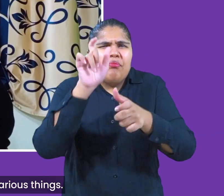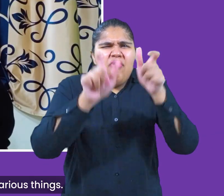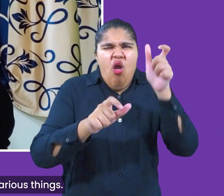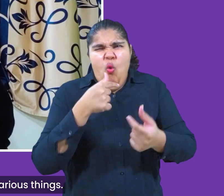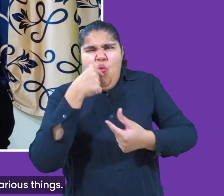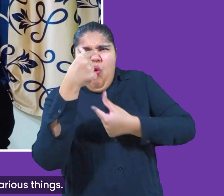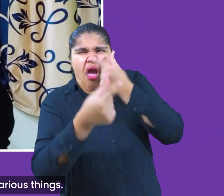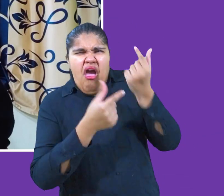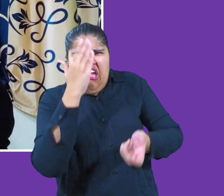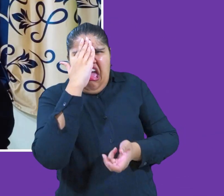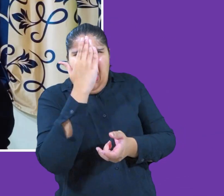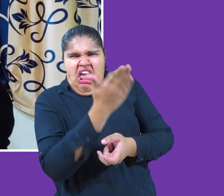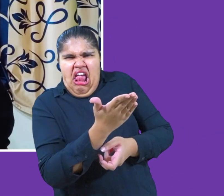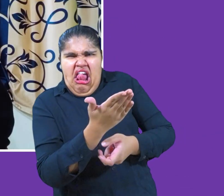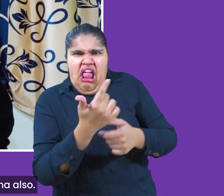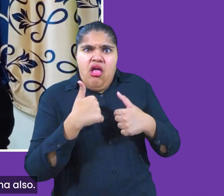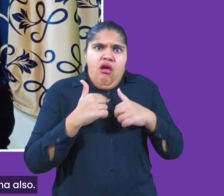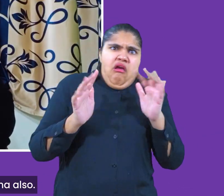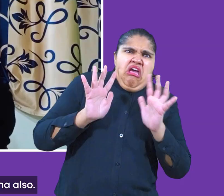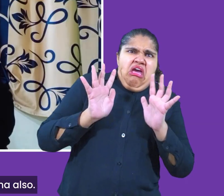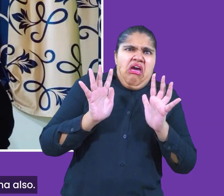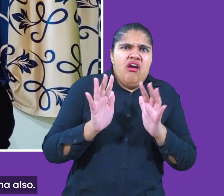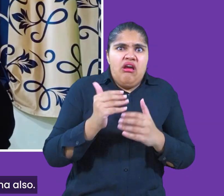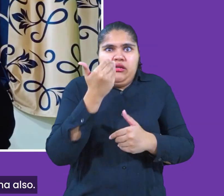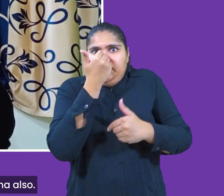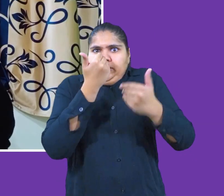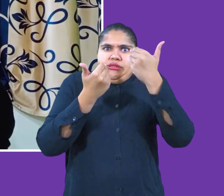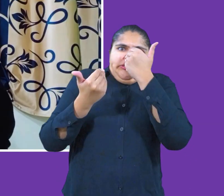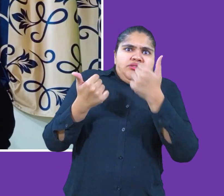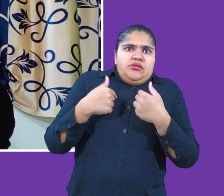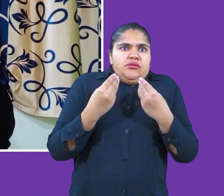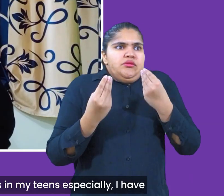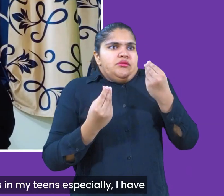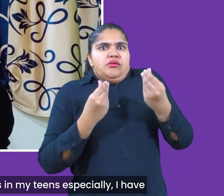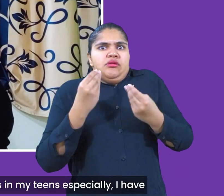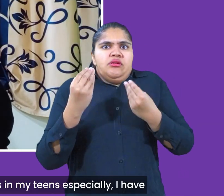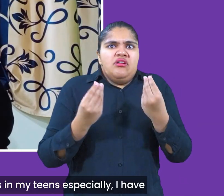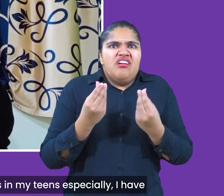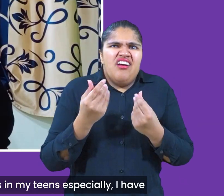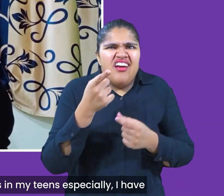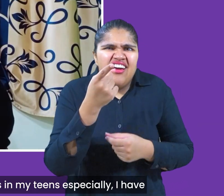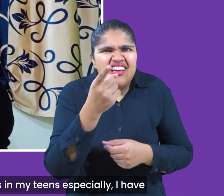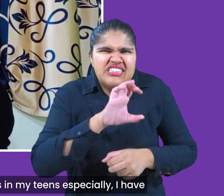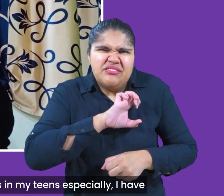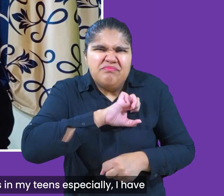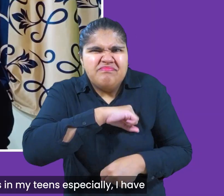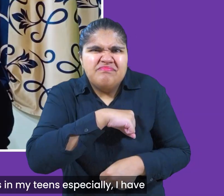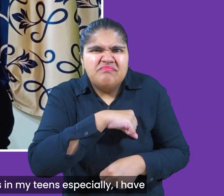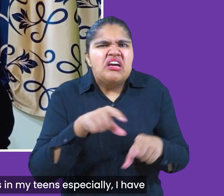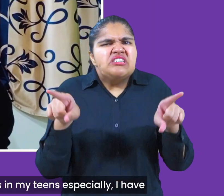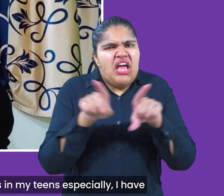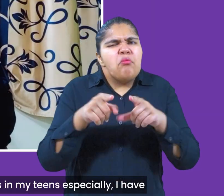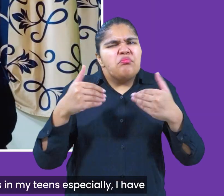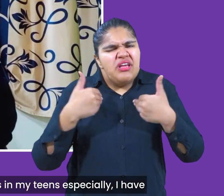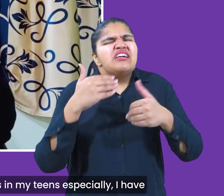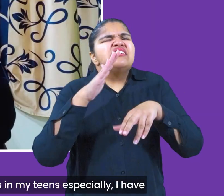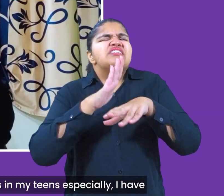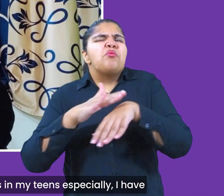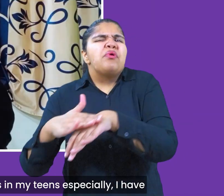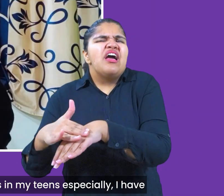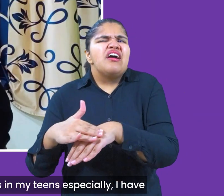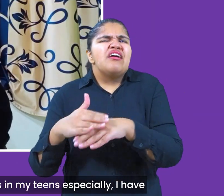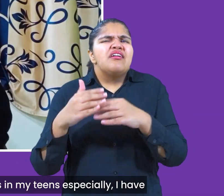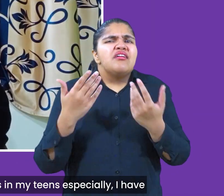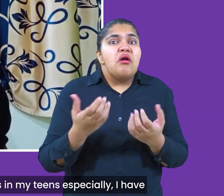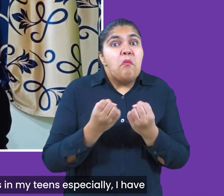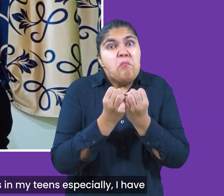criticism for various things. There has been stigma also. I have seen other children, as in my